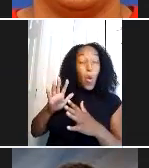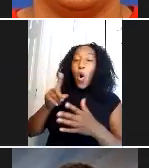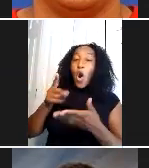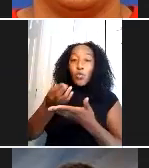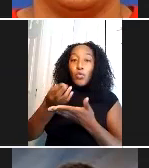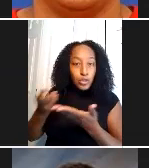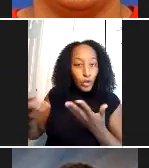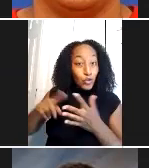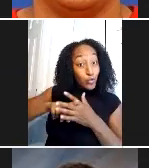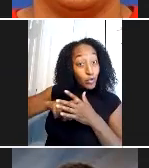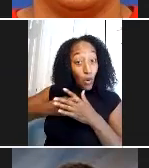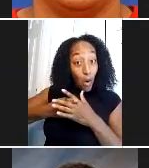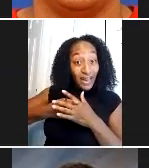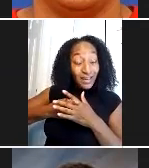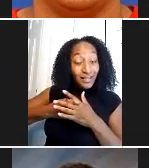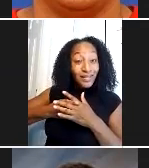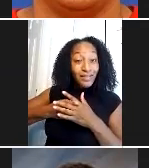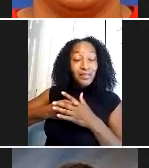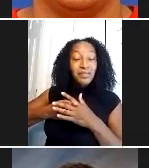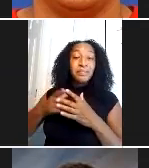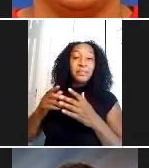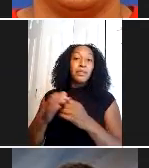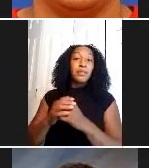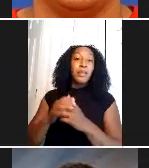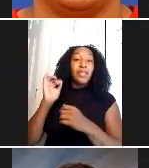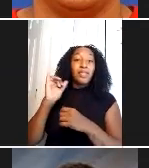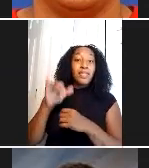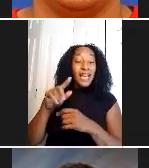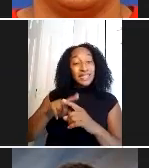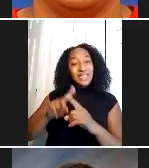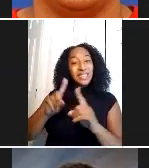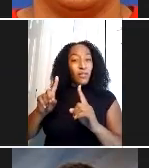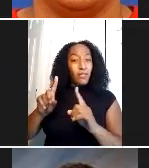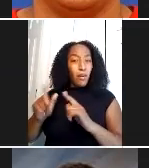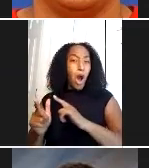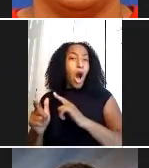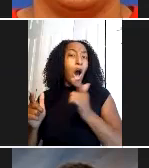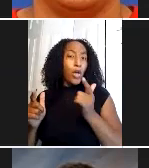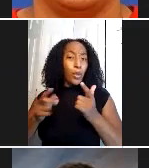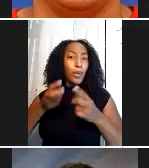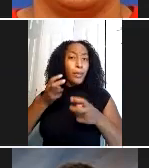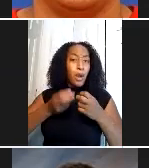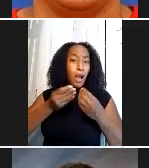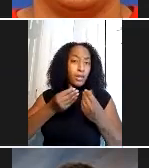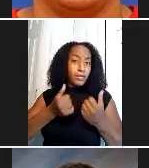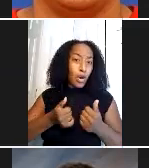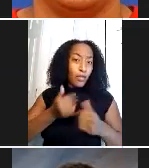to differ from other problem solving processes that might be used in other